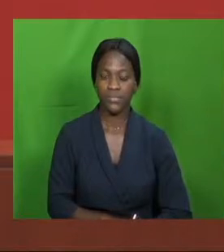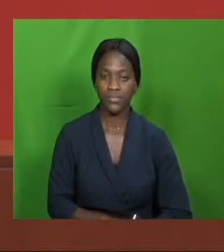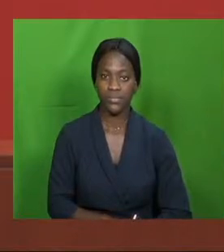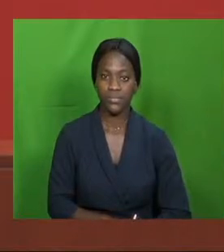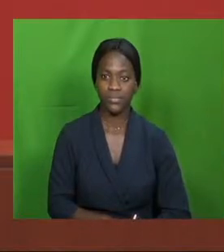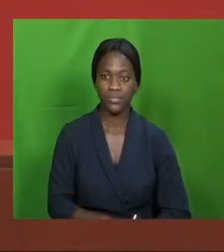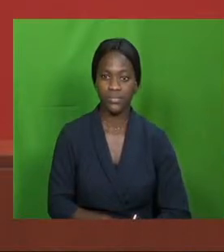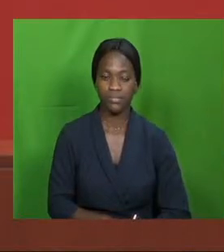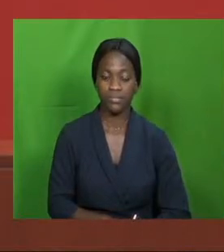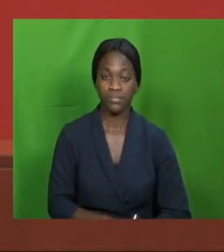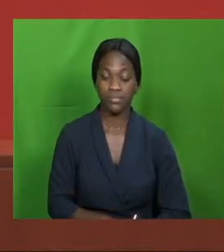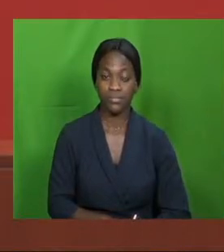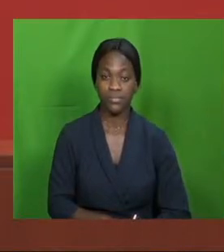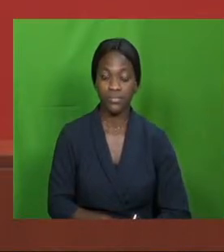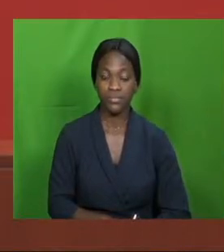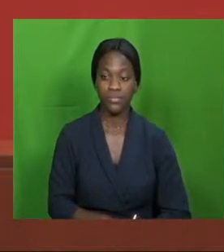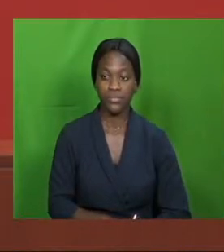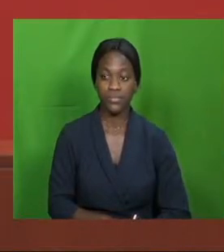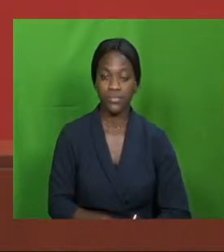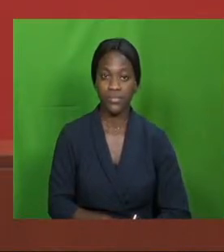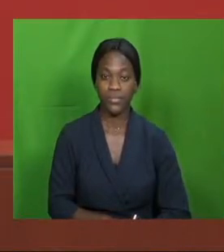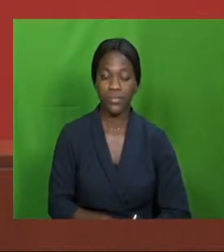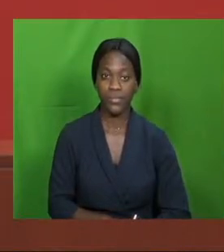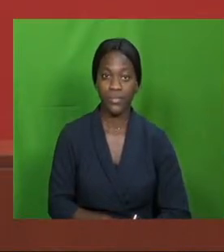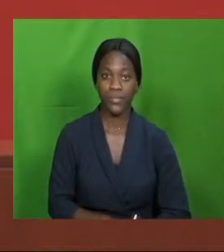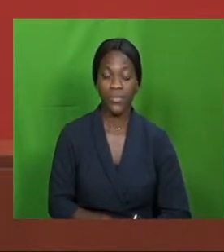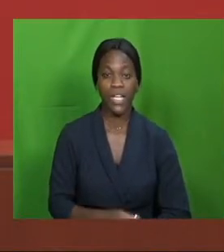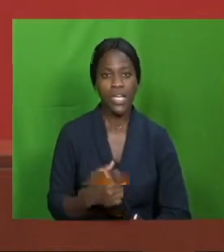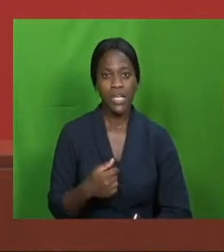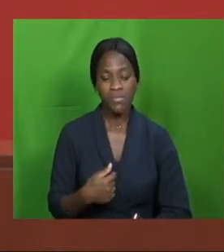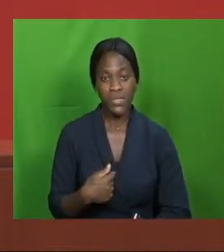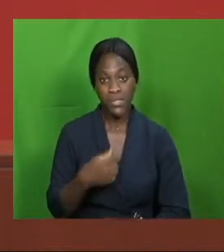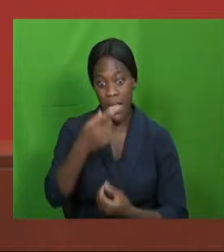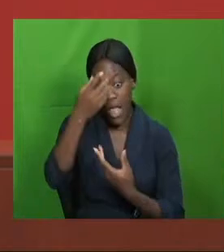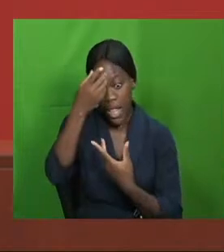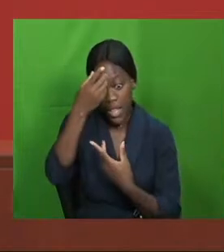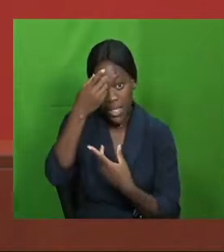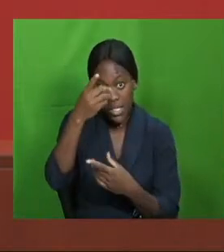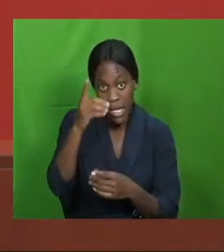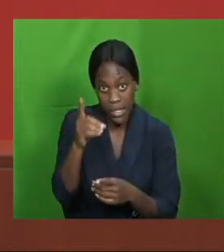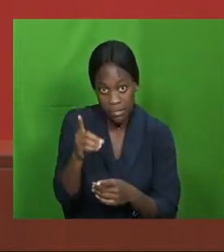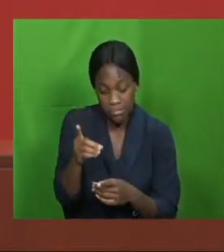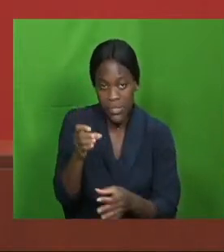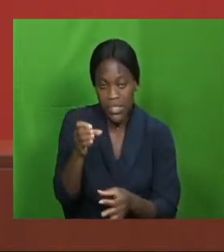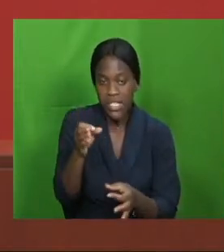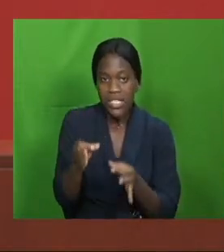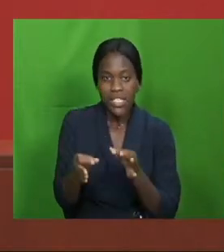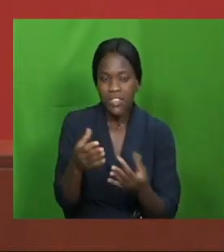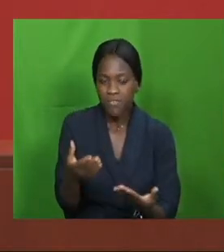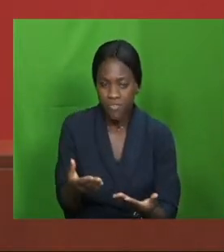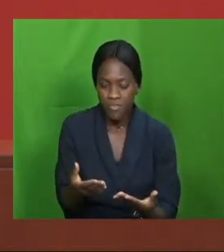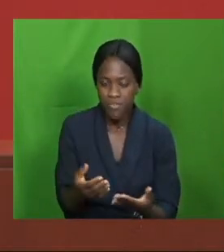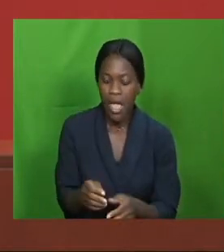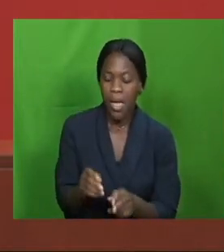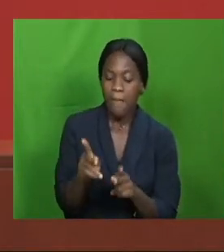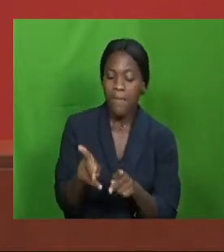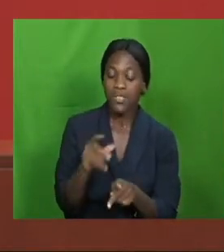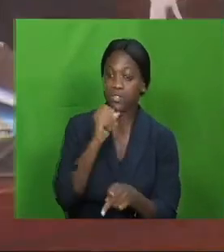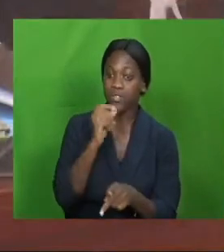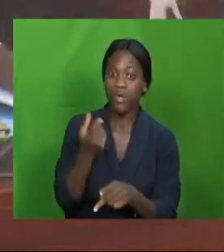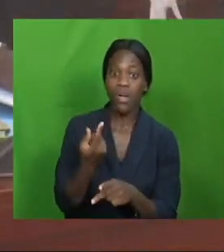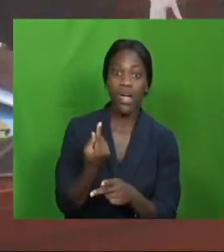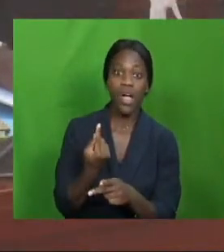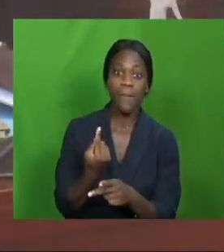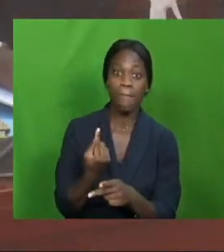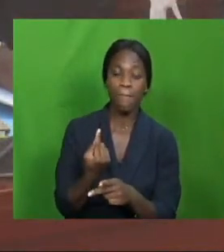The decision on whether or not a seat is vacant